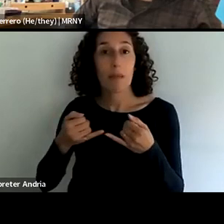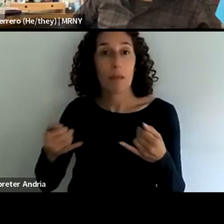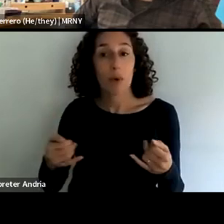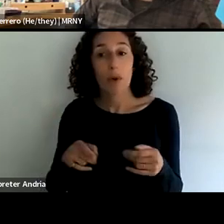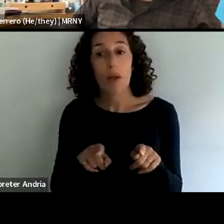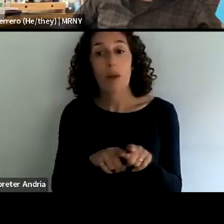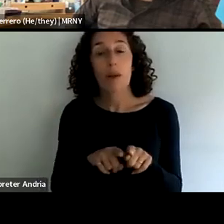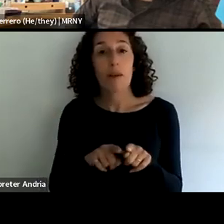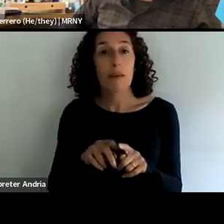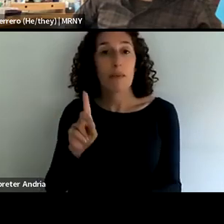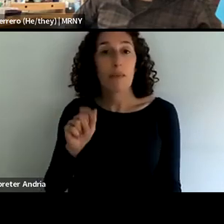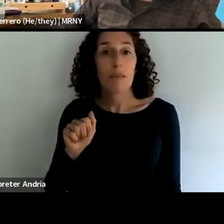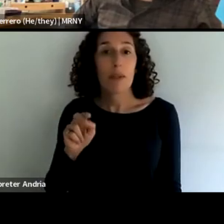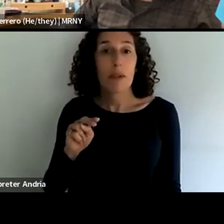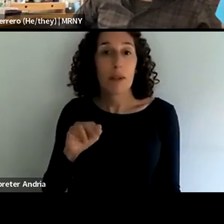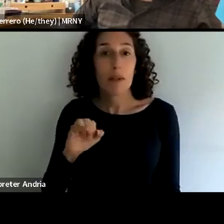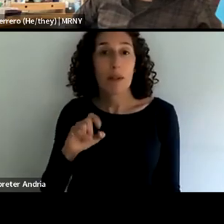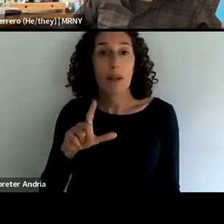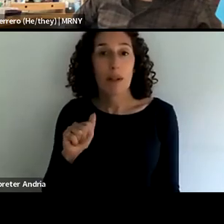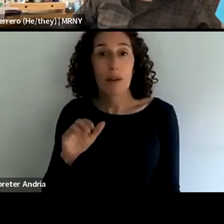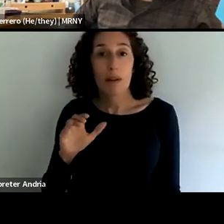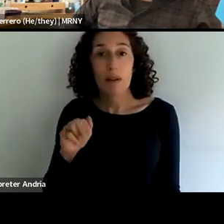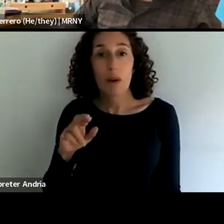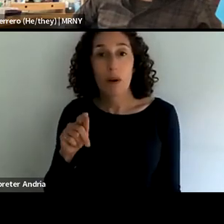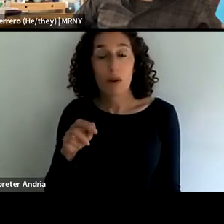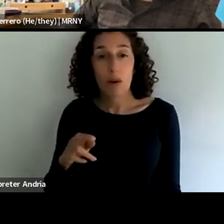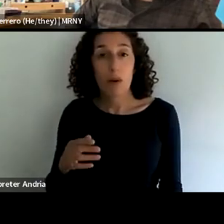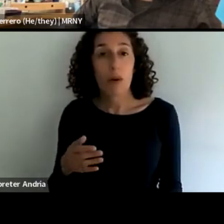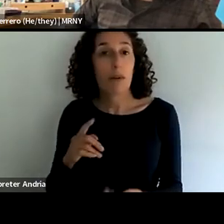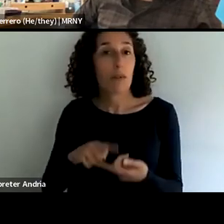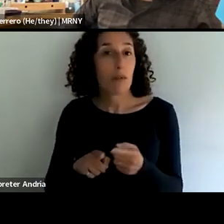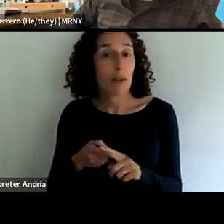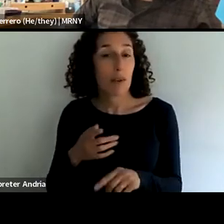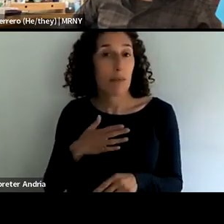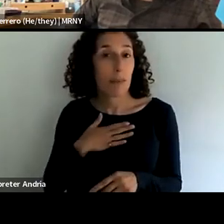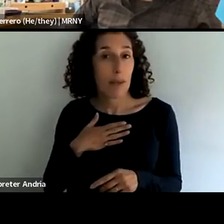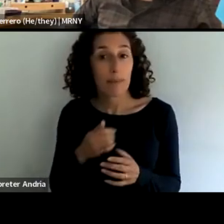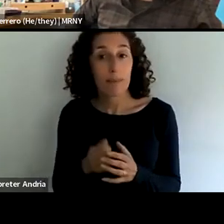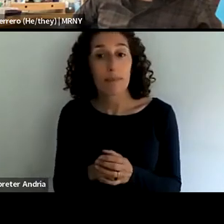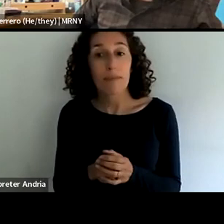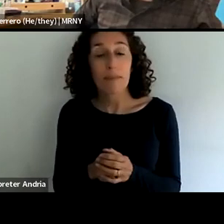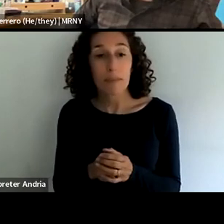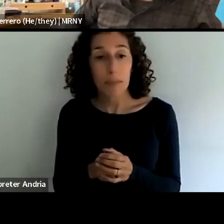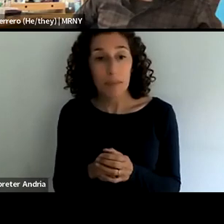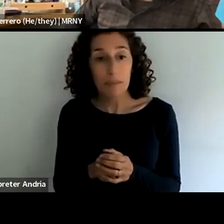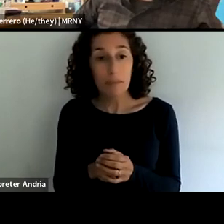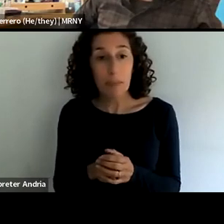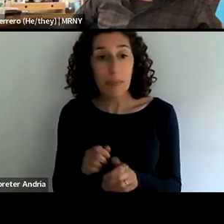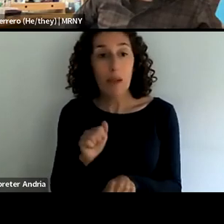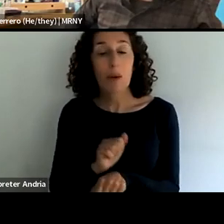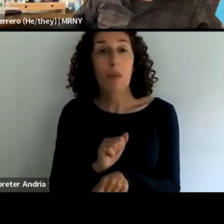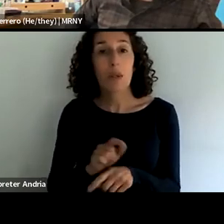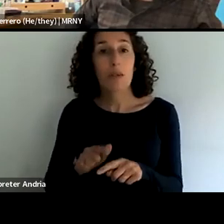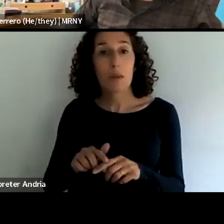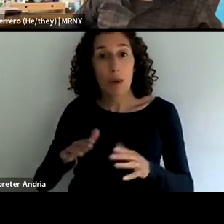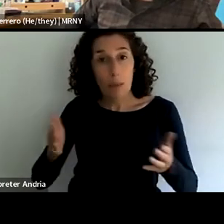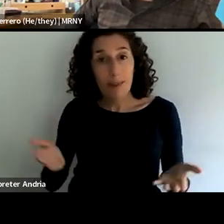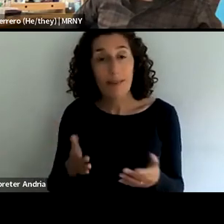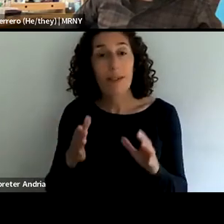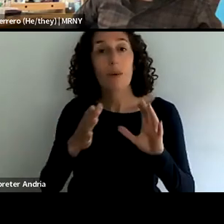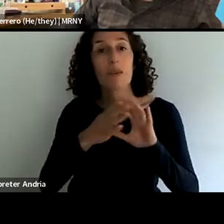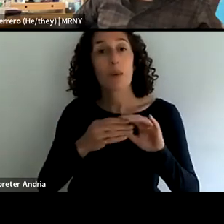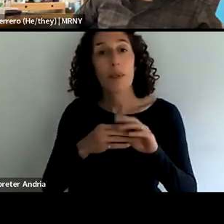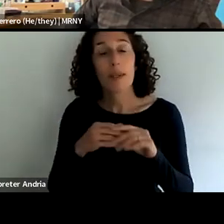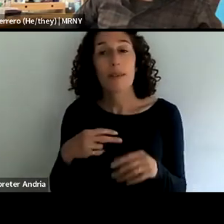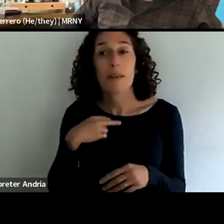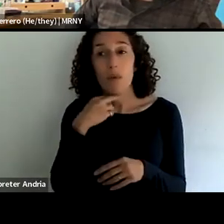There's Daniela Carter, who's a personal friend of mine who works to uplift our stories and our voices and to